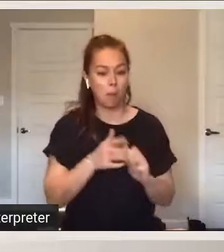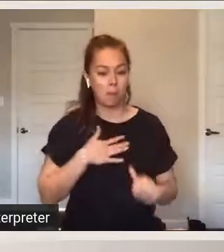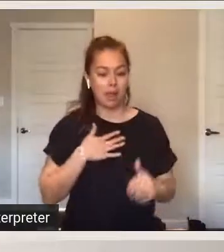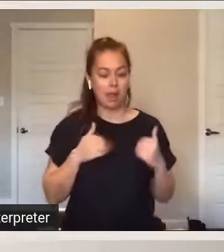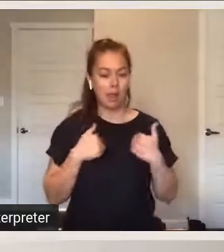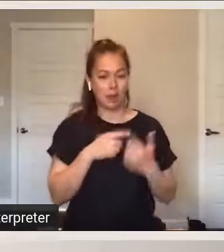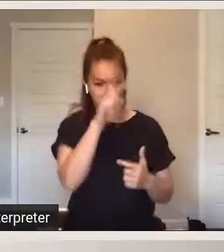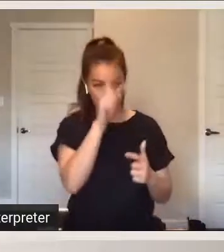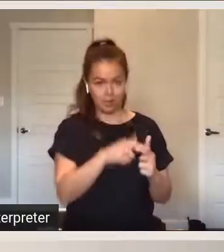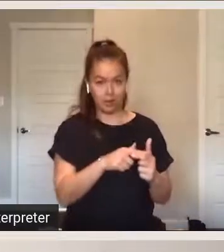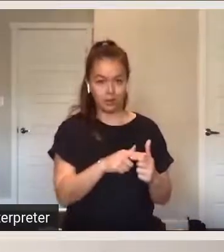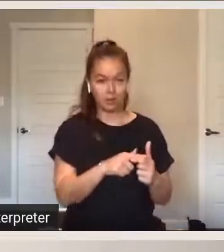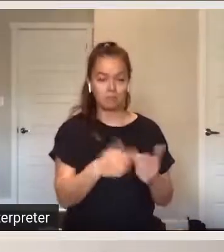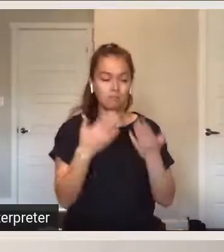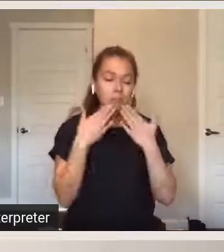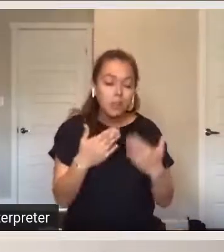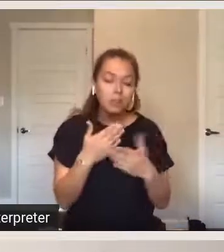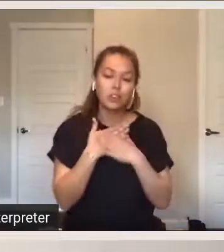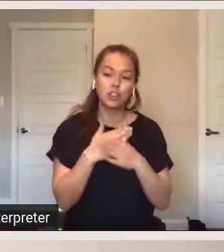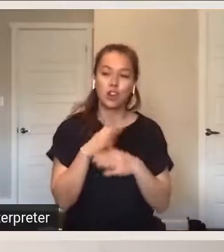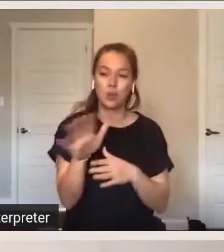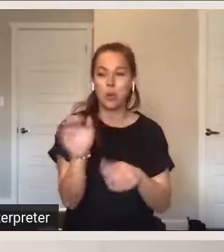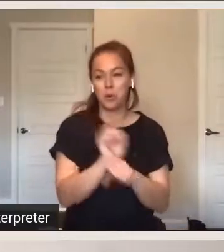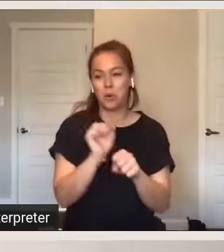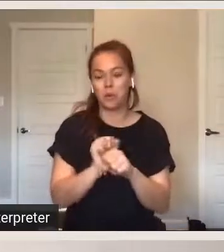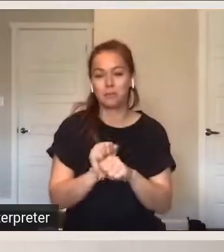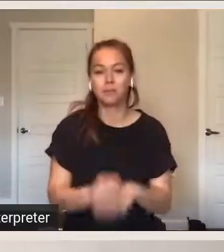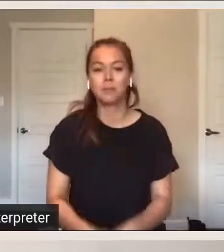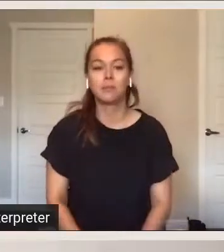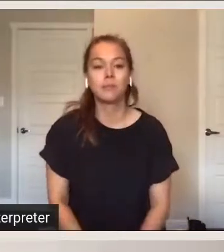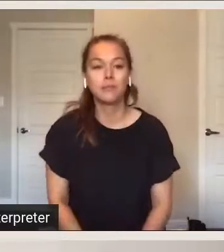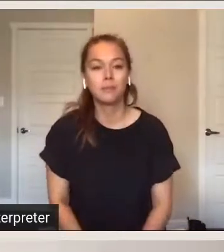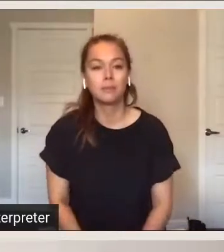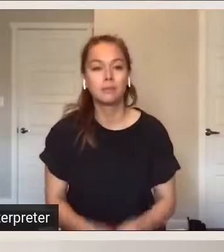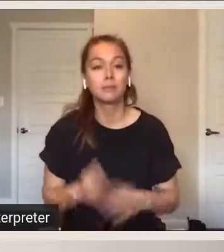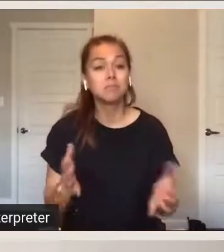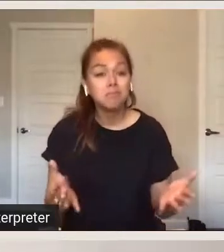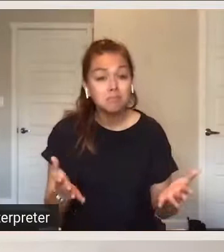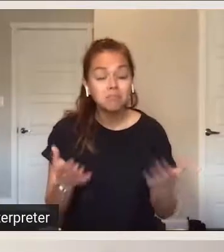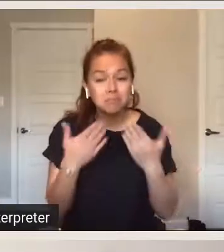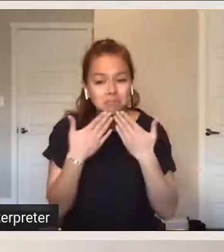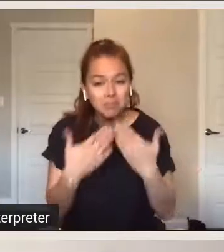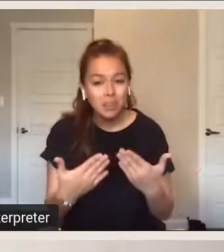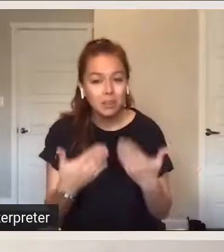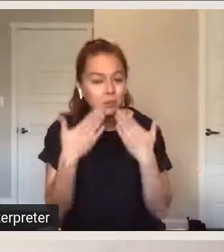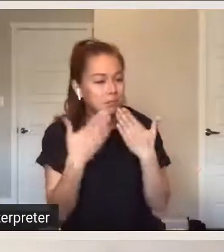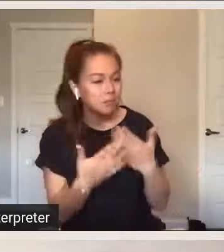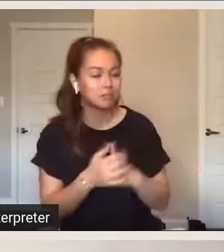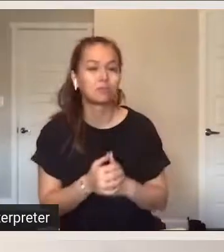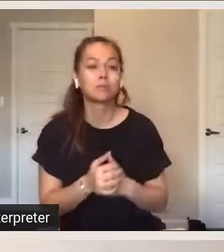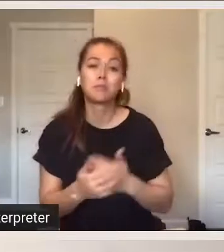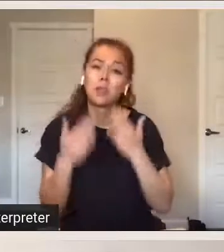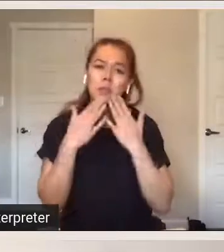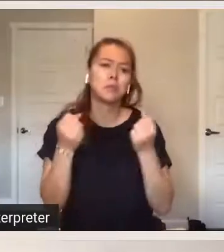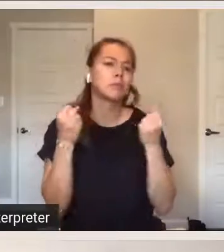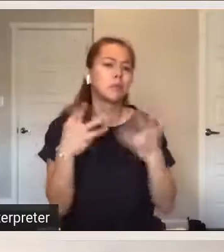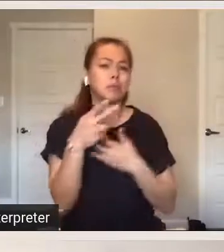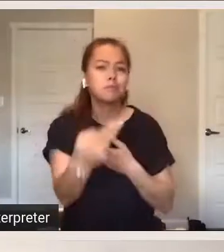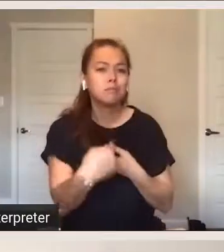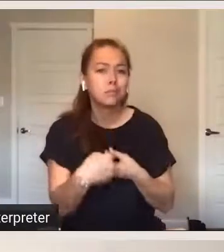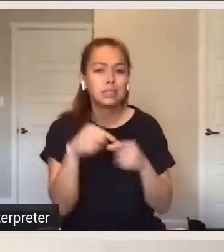Thank you. Thanks for both of you for joining in on this Q&A and for everyone tuning in. There's still a chance